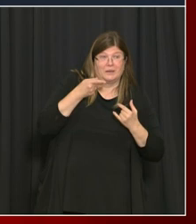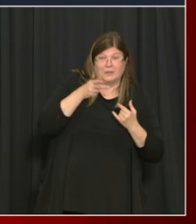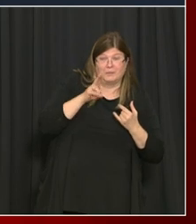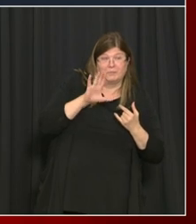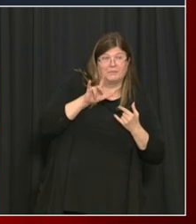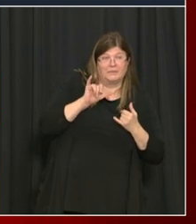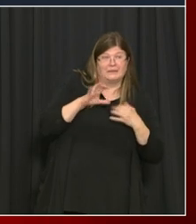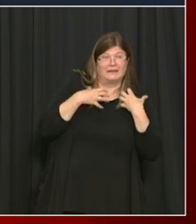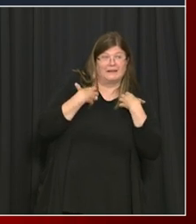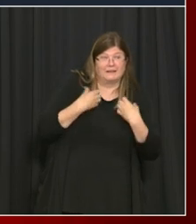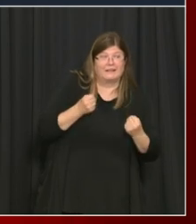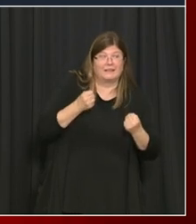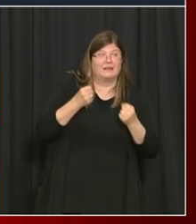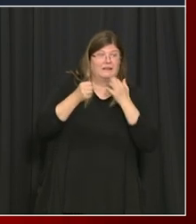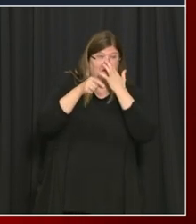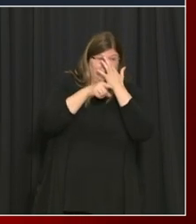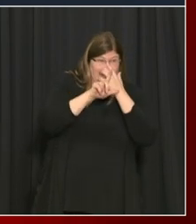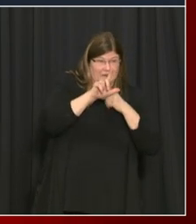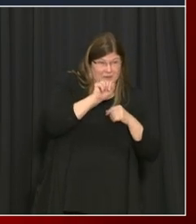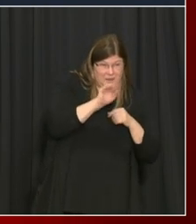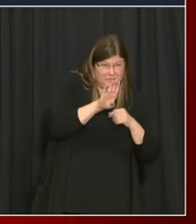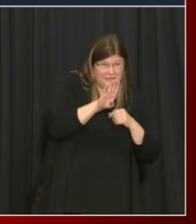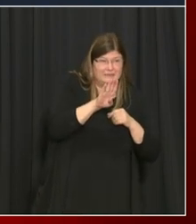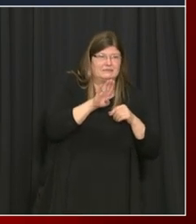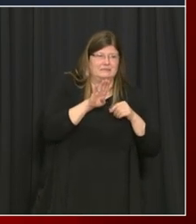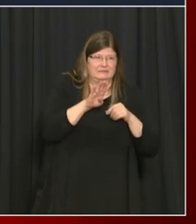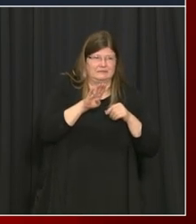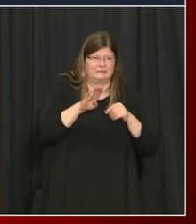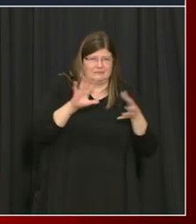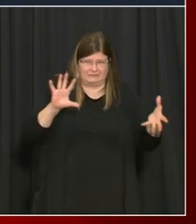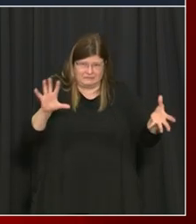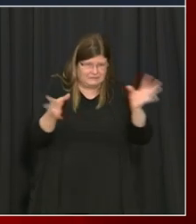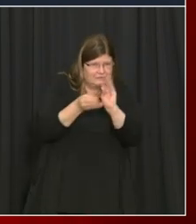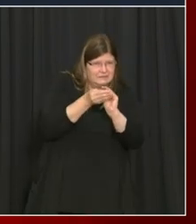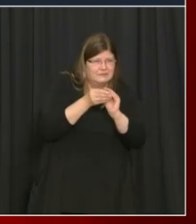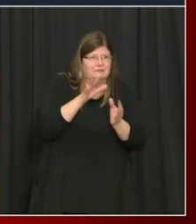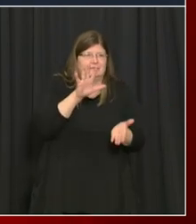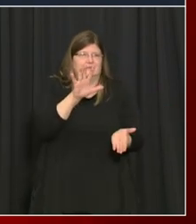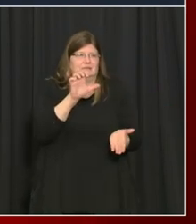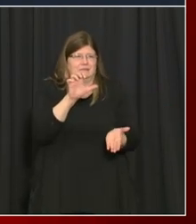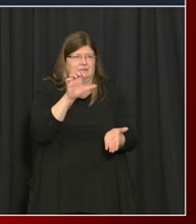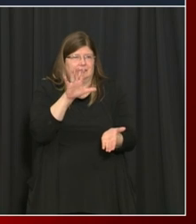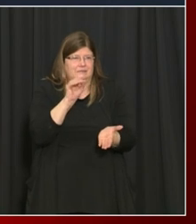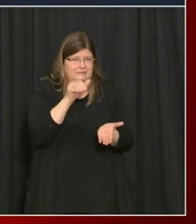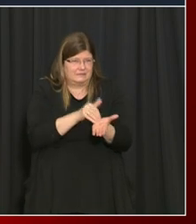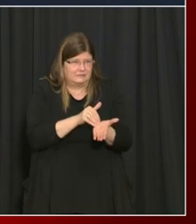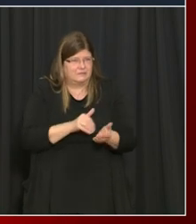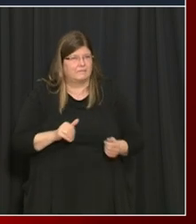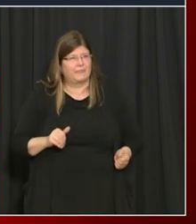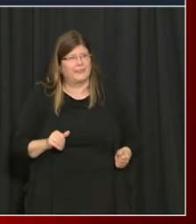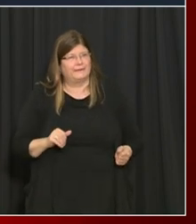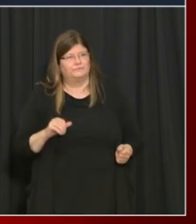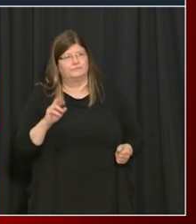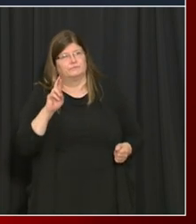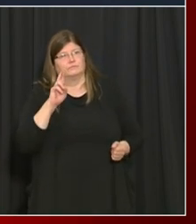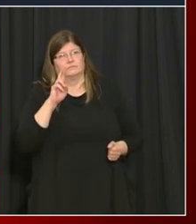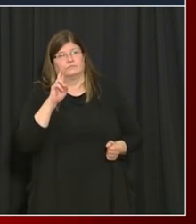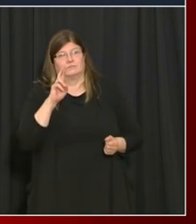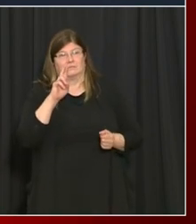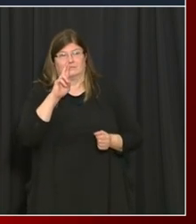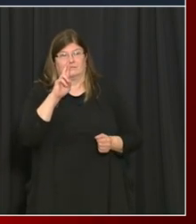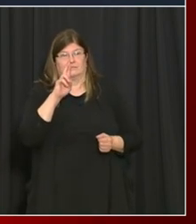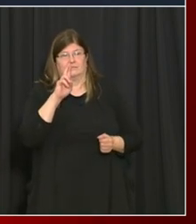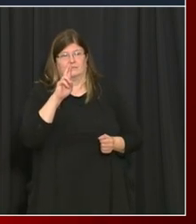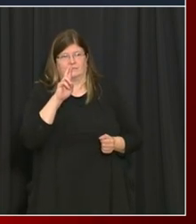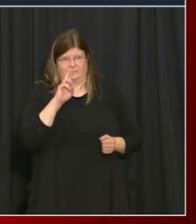capacity, that's where the 5,500 comes from. Additionally, the reagents is very important, and we're always